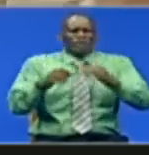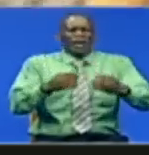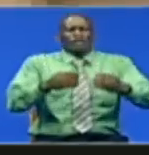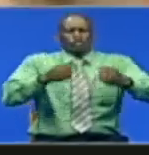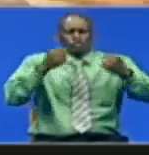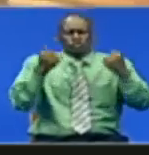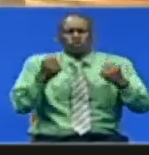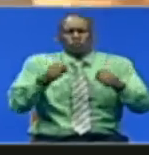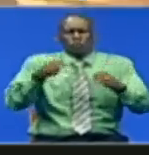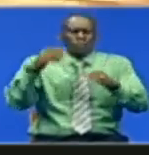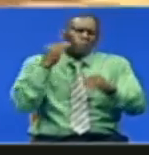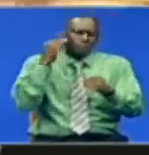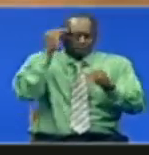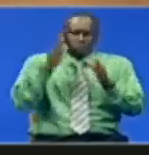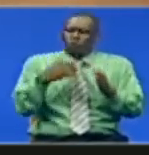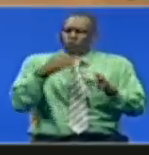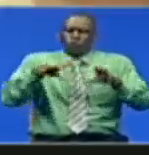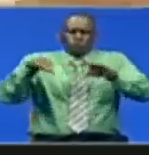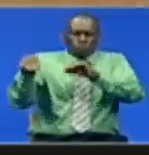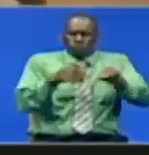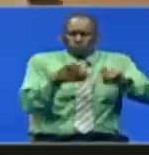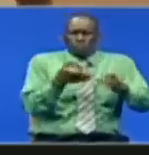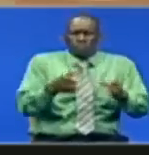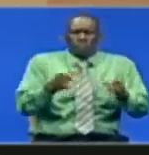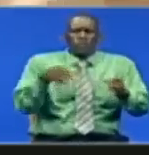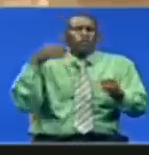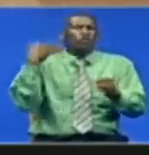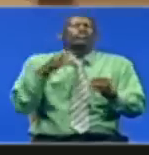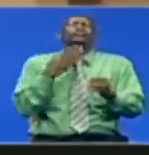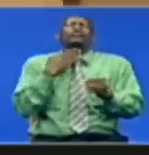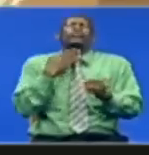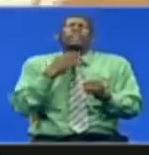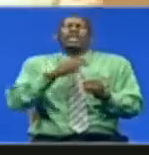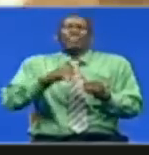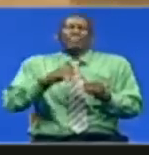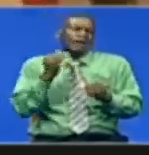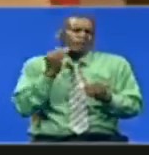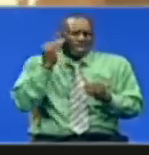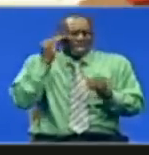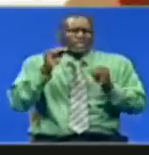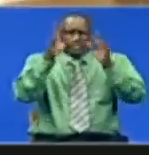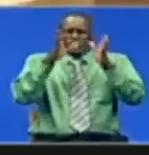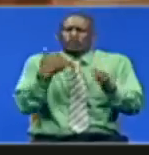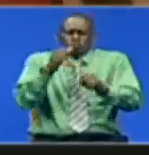who was taken away from here. We don't want another performing student principals to be brought in our institutions,